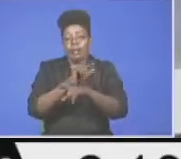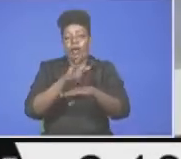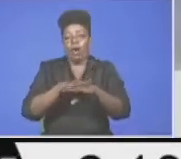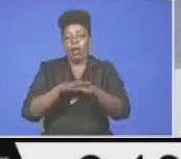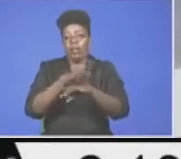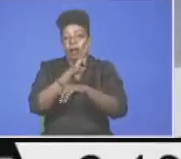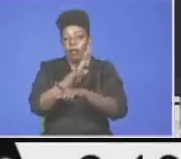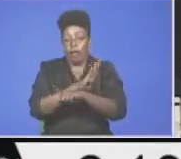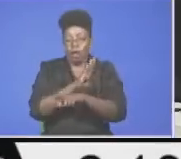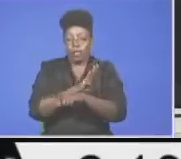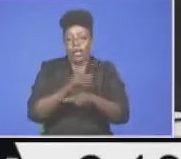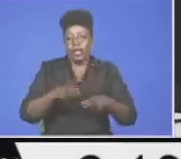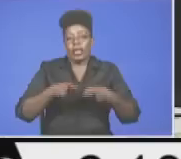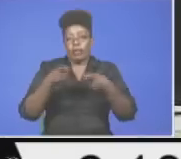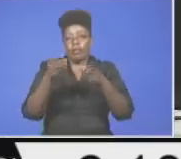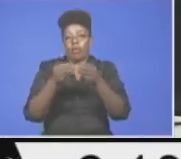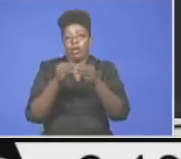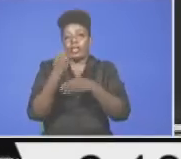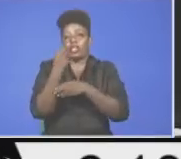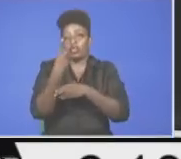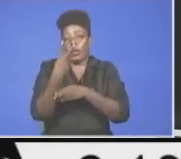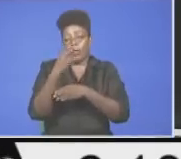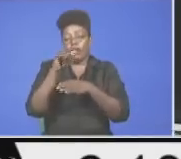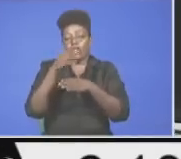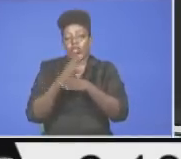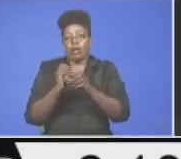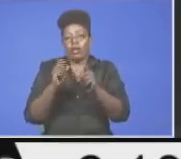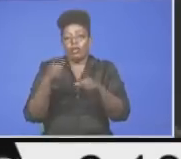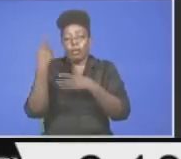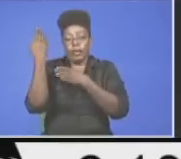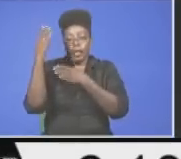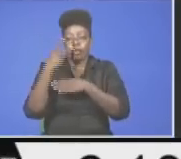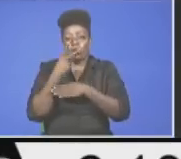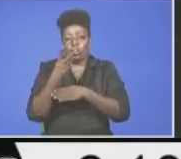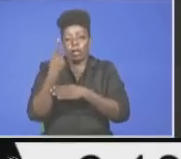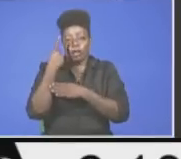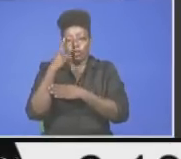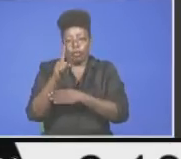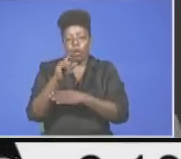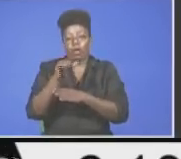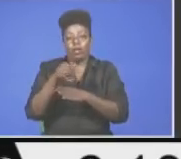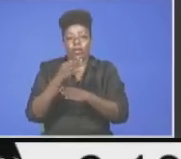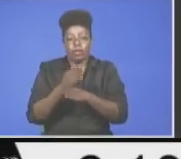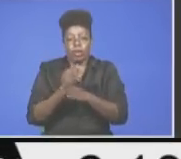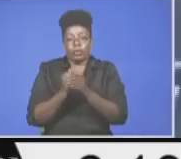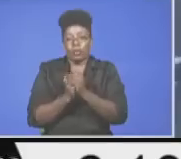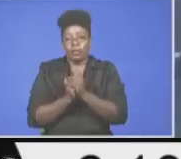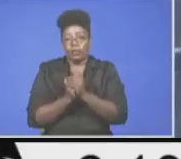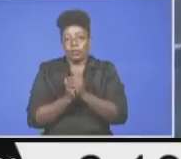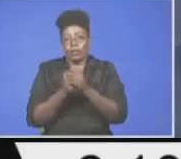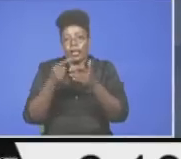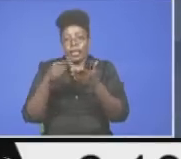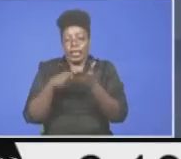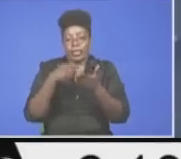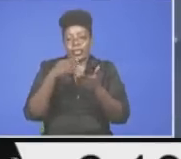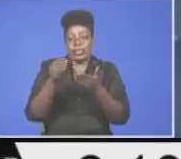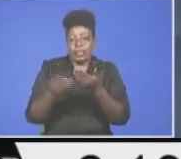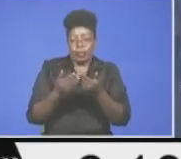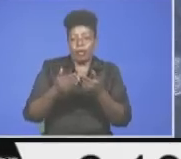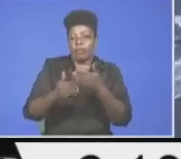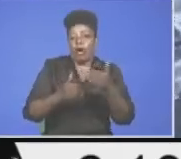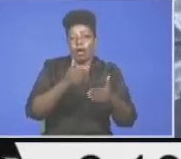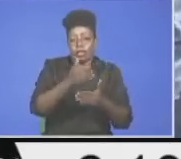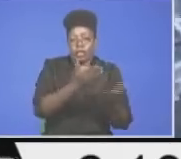has delivered more than 1,200 job opportunities for Bahamians looking for meaningful employment, setting up the simple process to